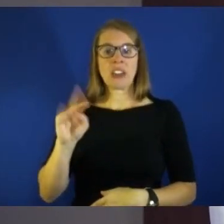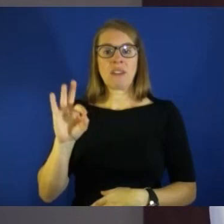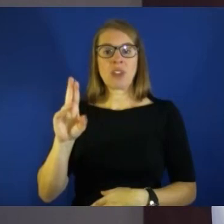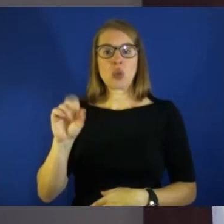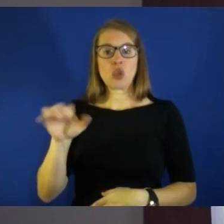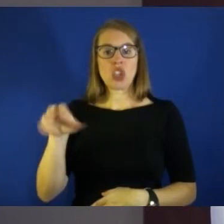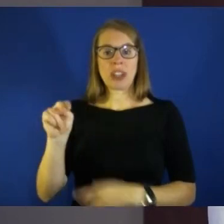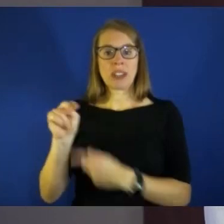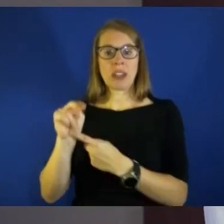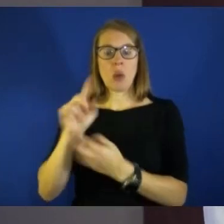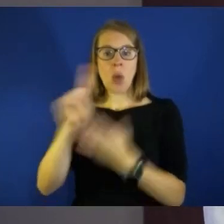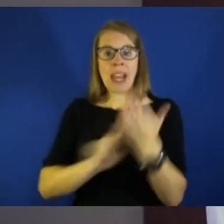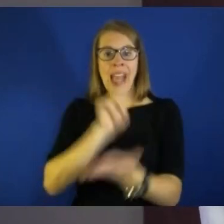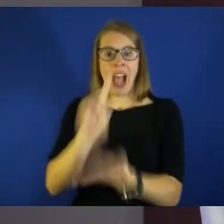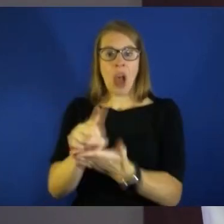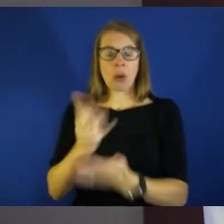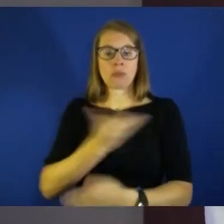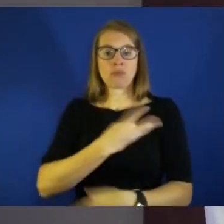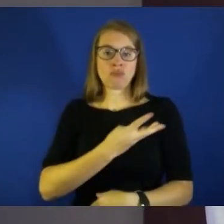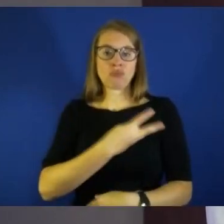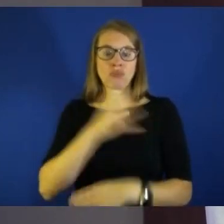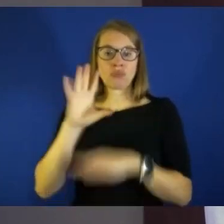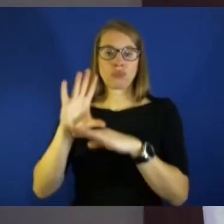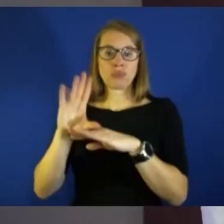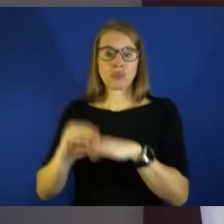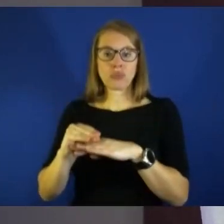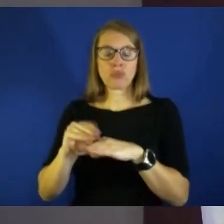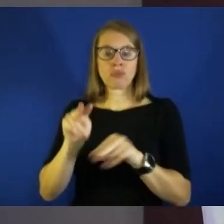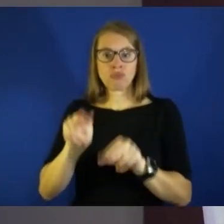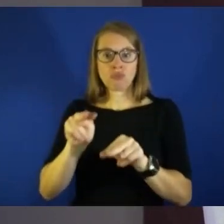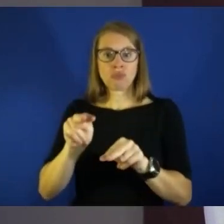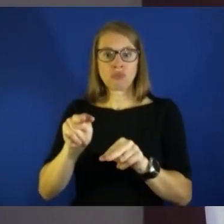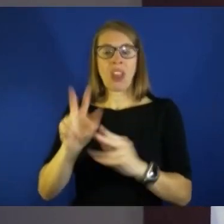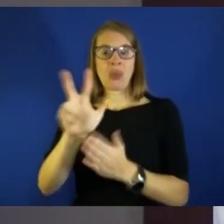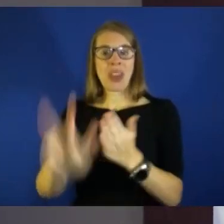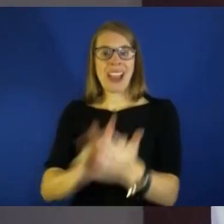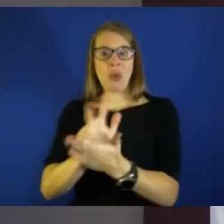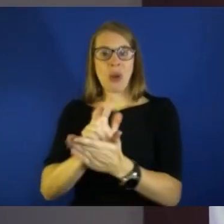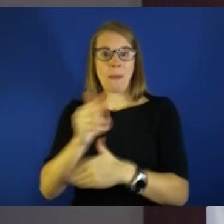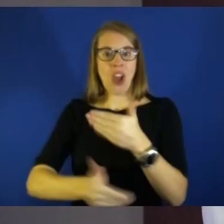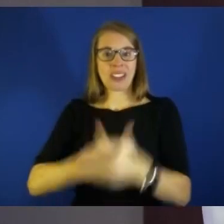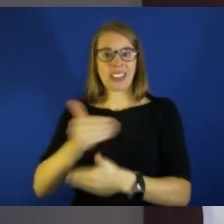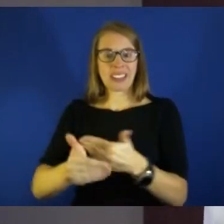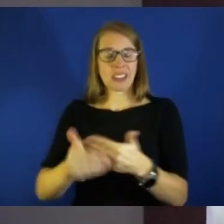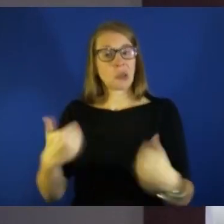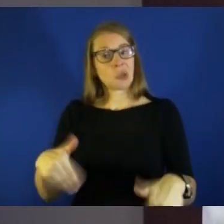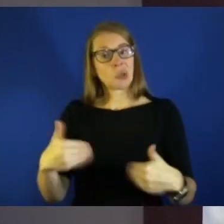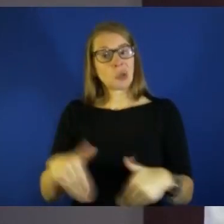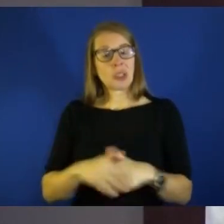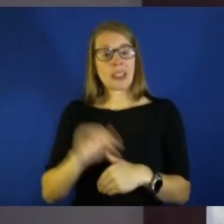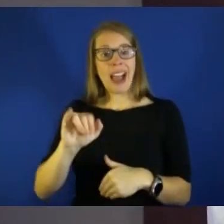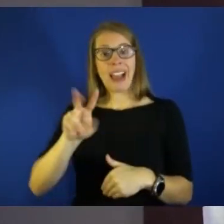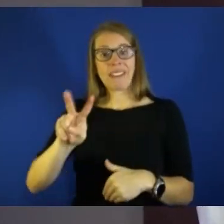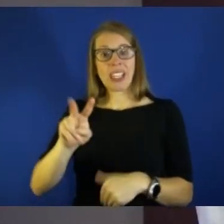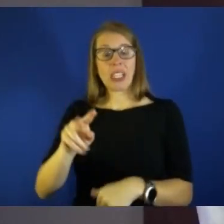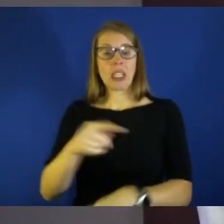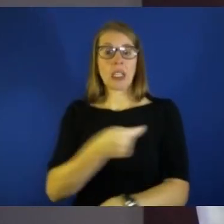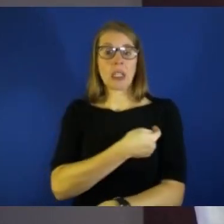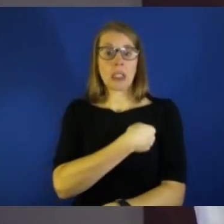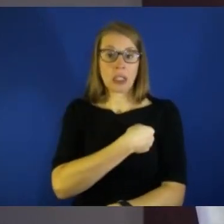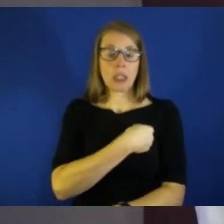that it is not as simple as, calling in a prescription, taking a pill. There is, these